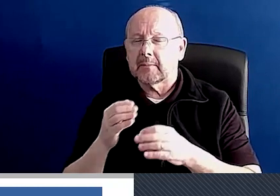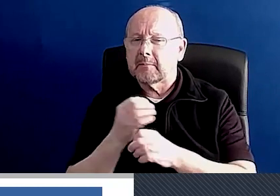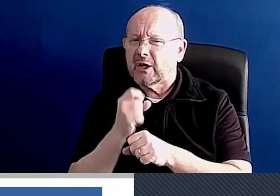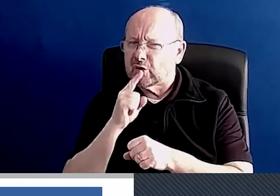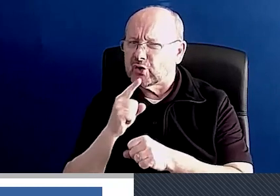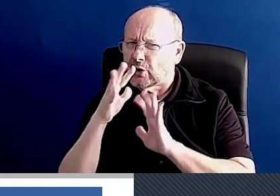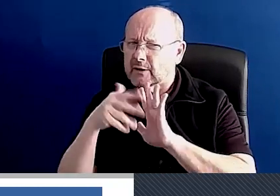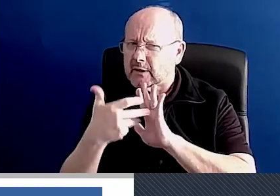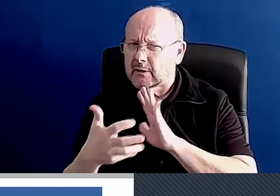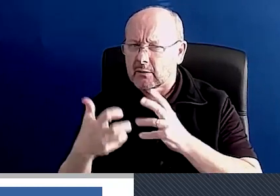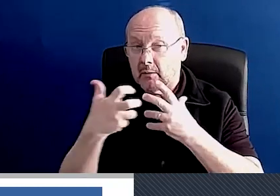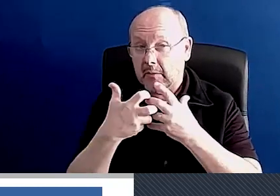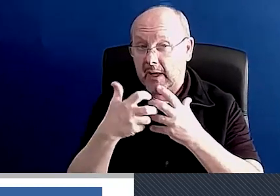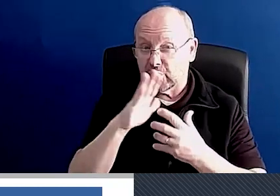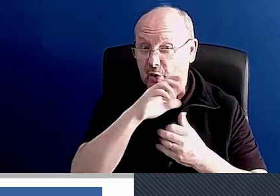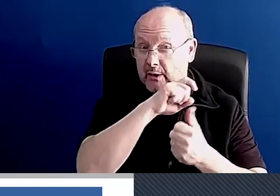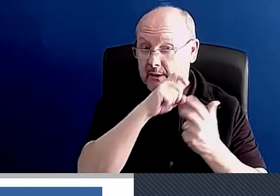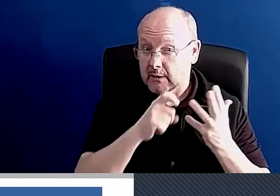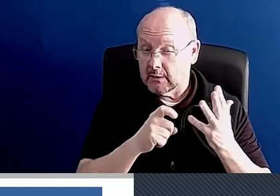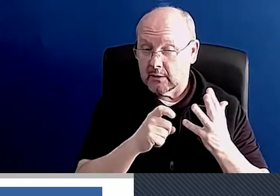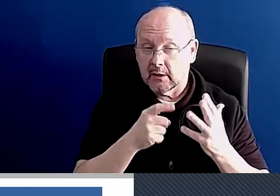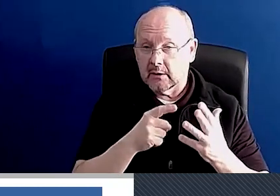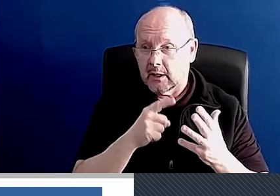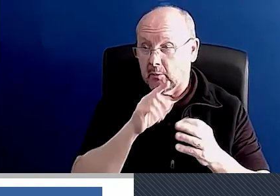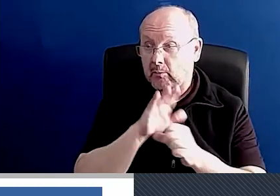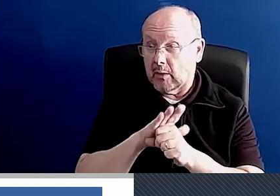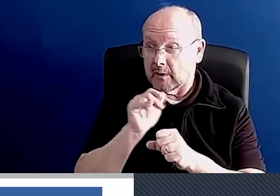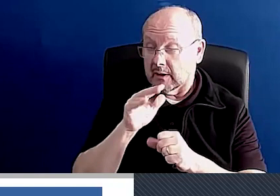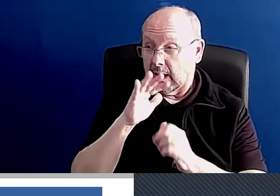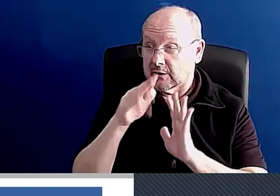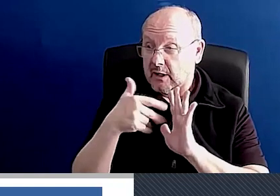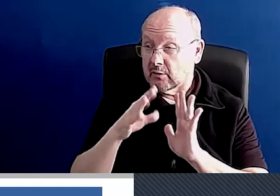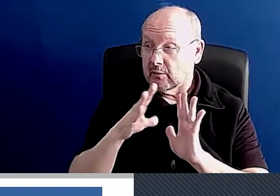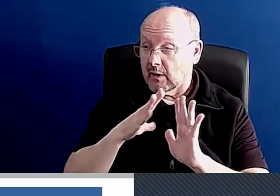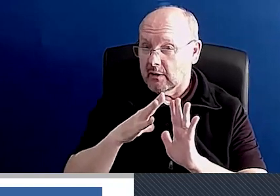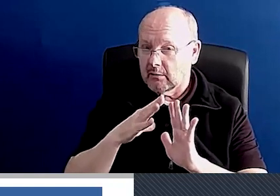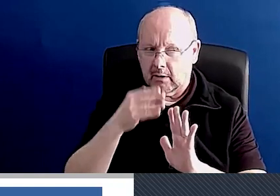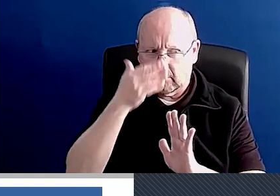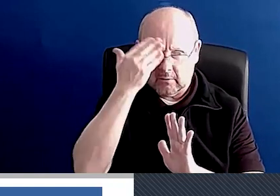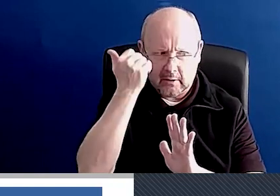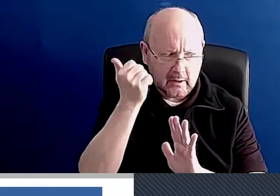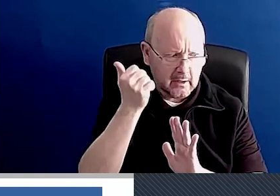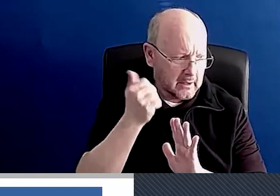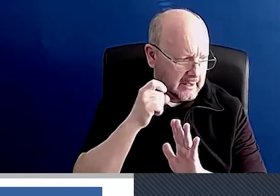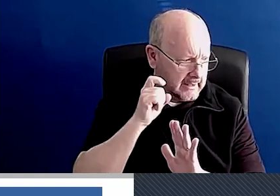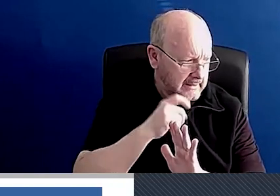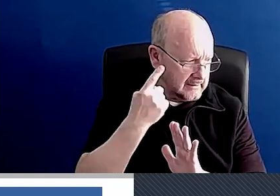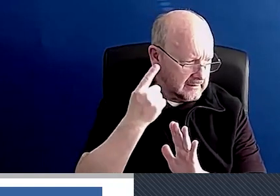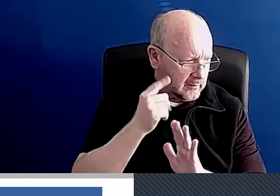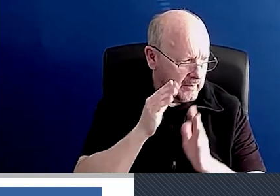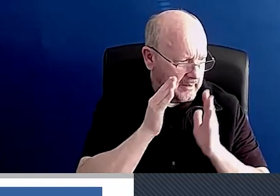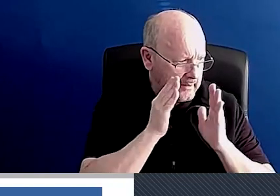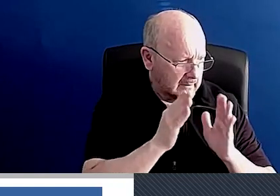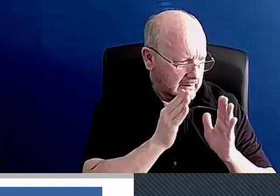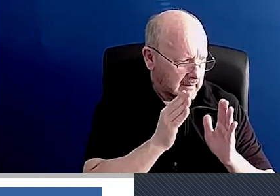Because what we don't want you to do is to commit to a schedule and then you realize, oh, I didn't check to see, do I have somebody to watch my kids? So we really